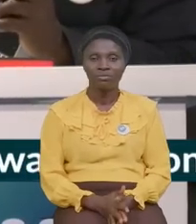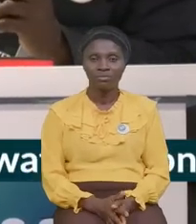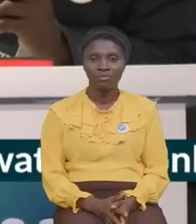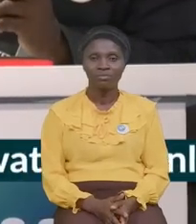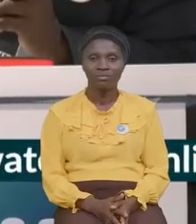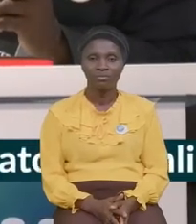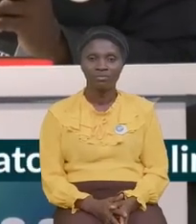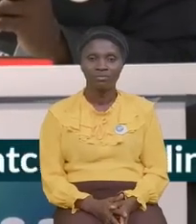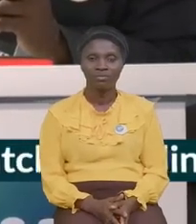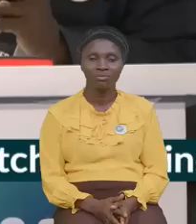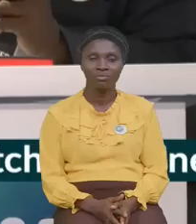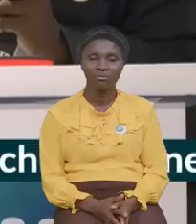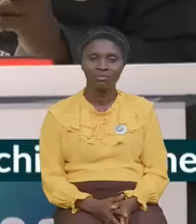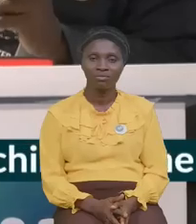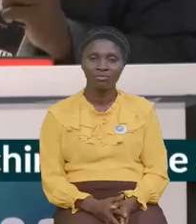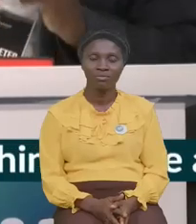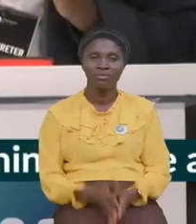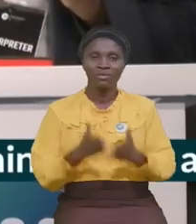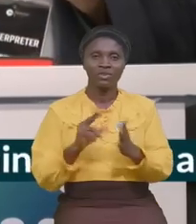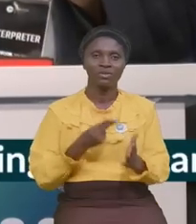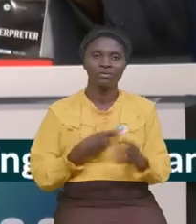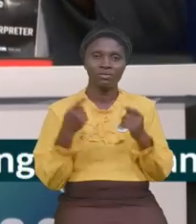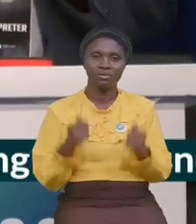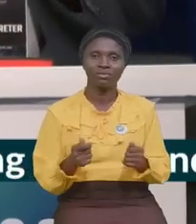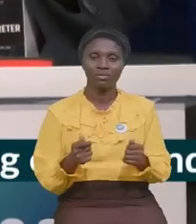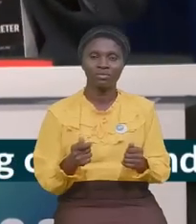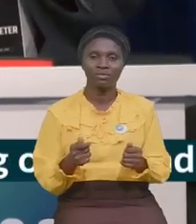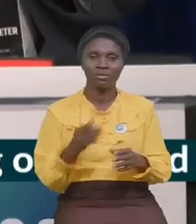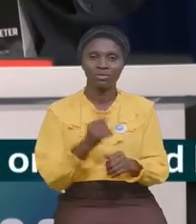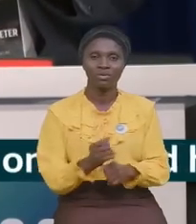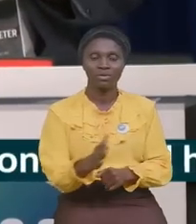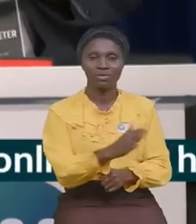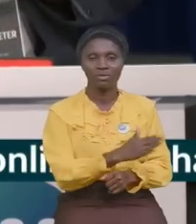Councillors, let's quickly take their records.